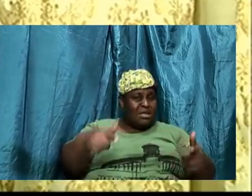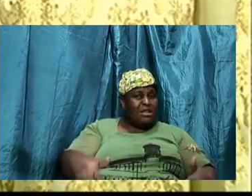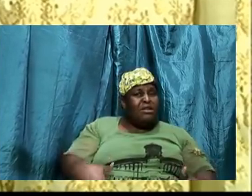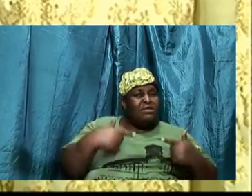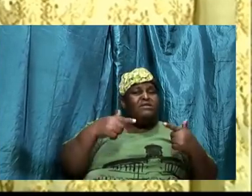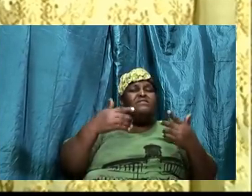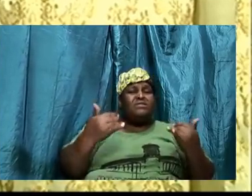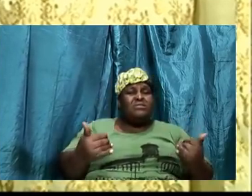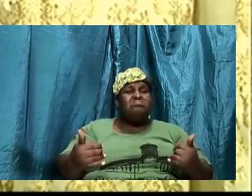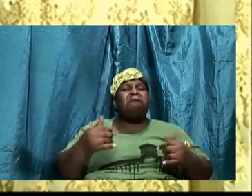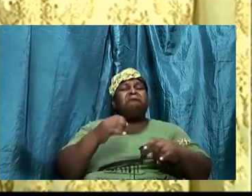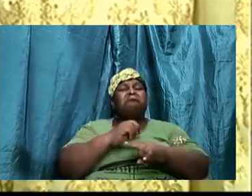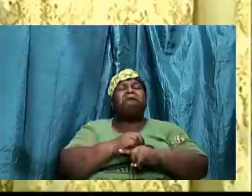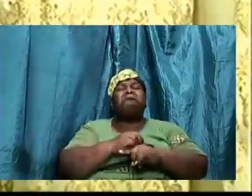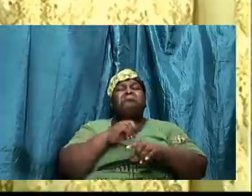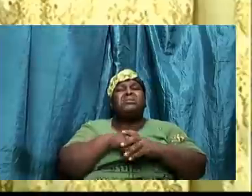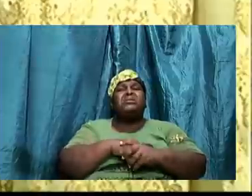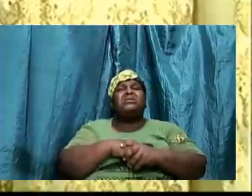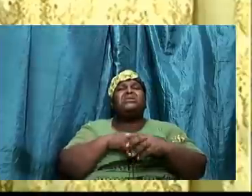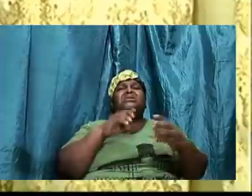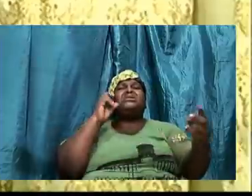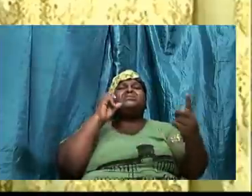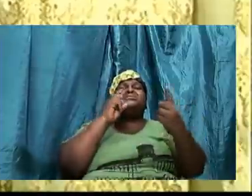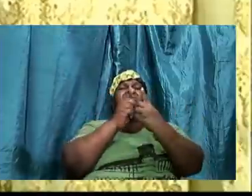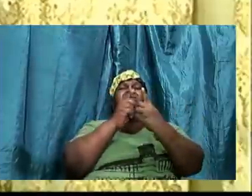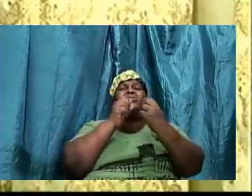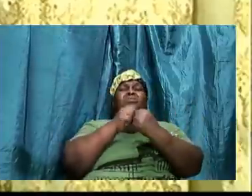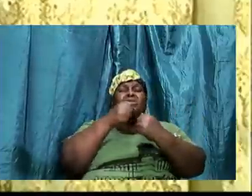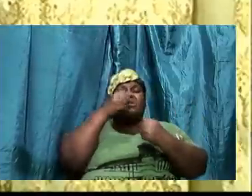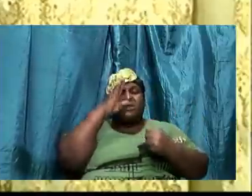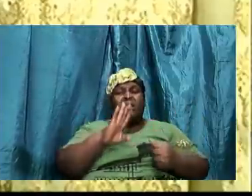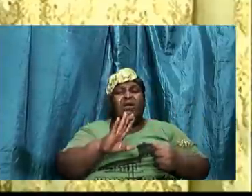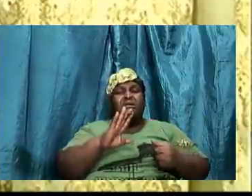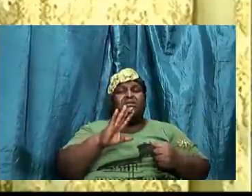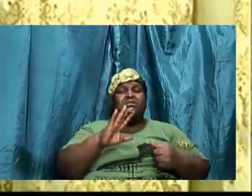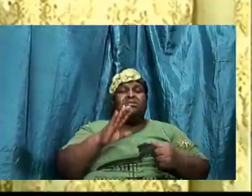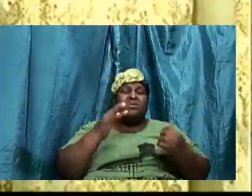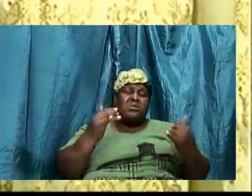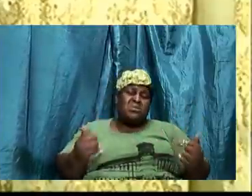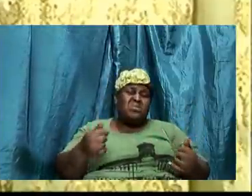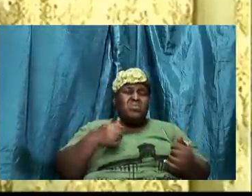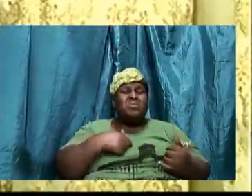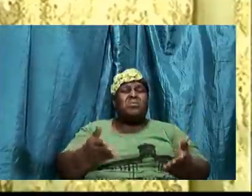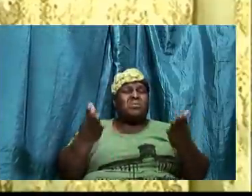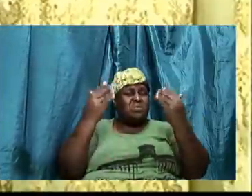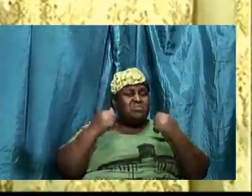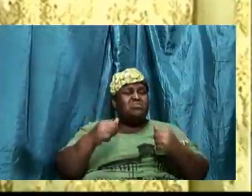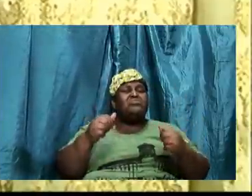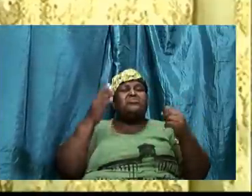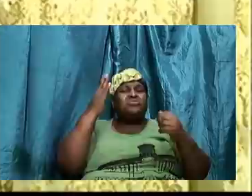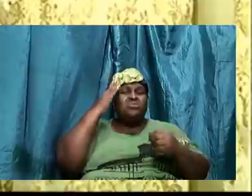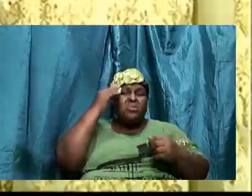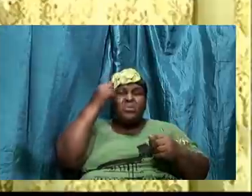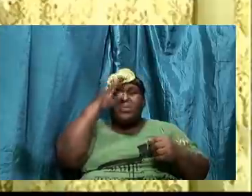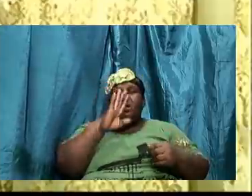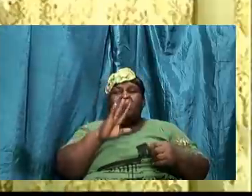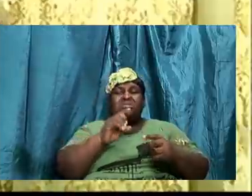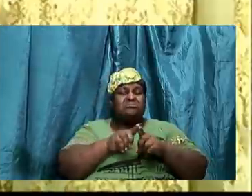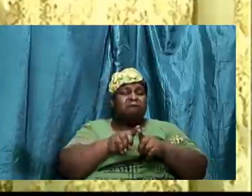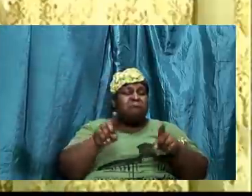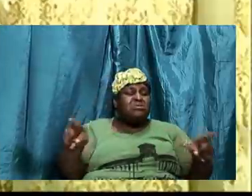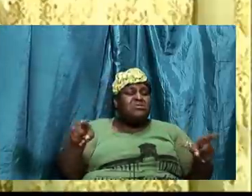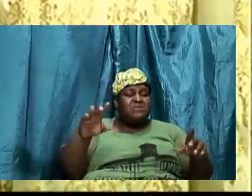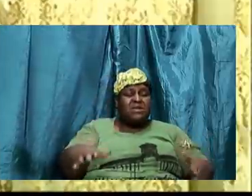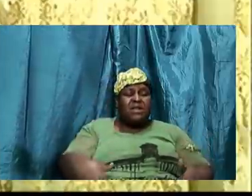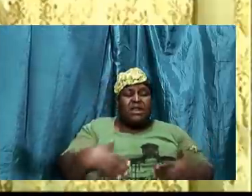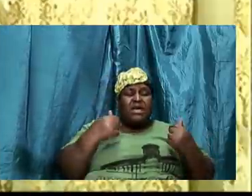in contact with God, know that I've come to know Him, is a different life than I used to